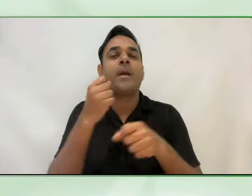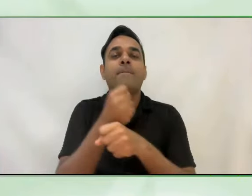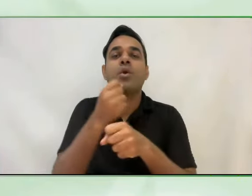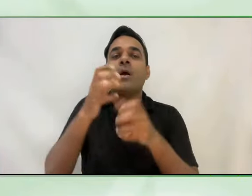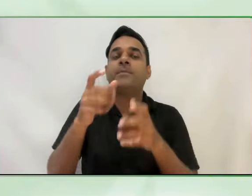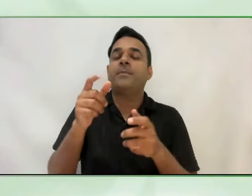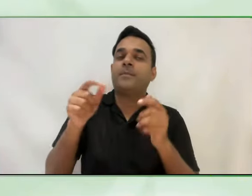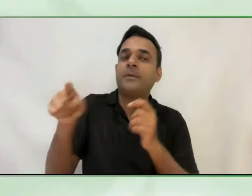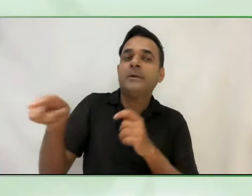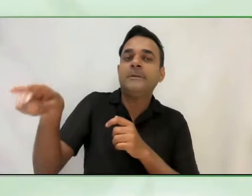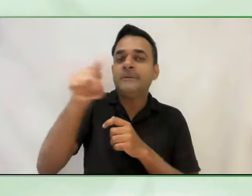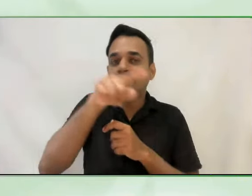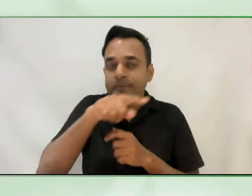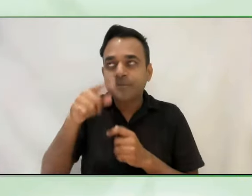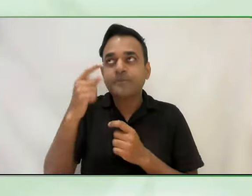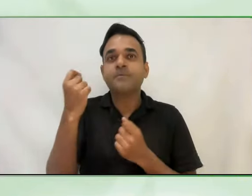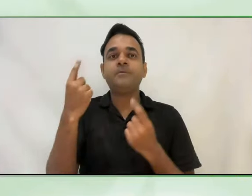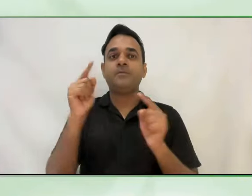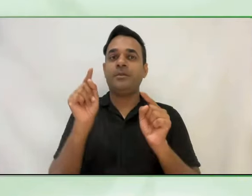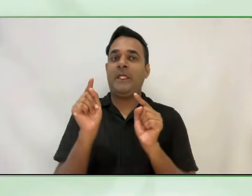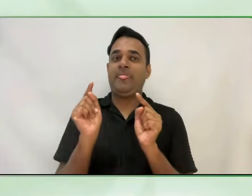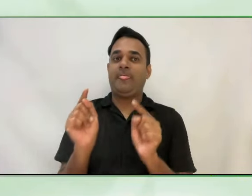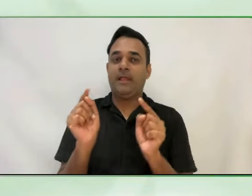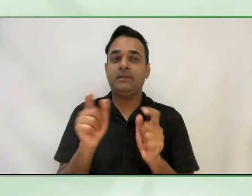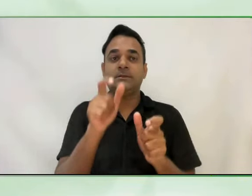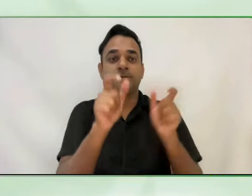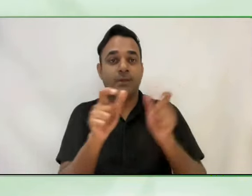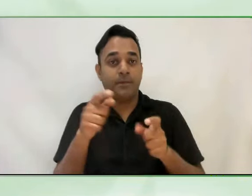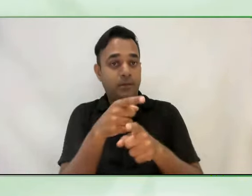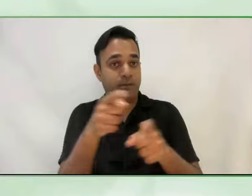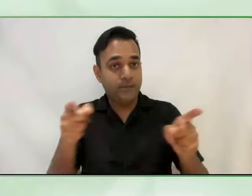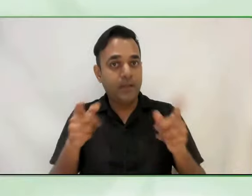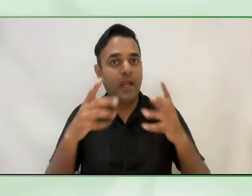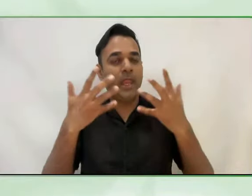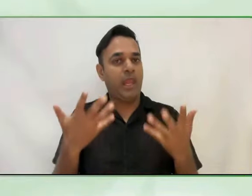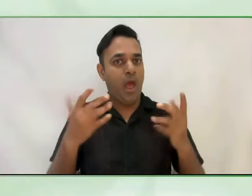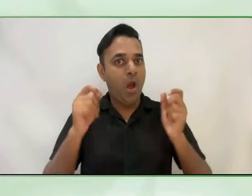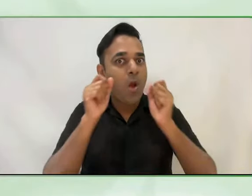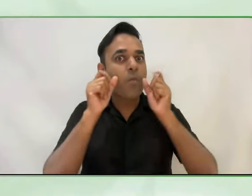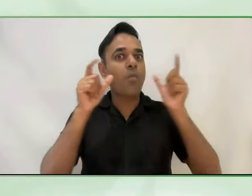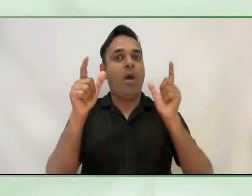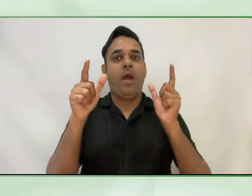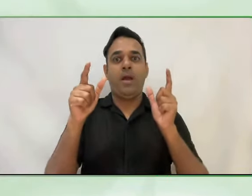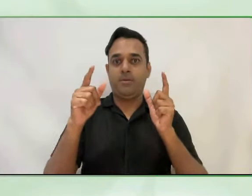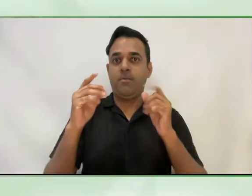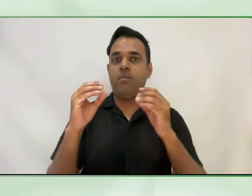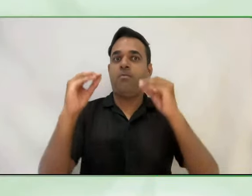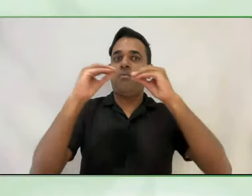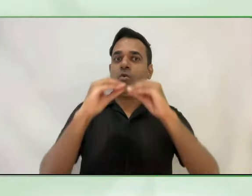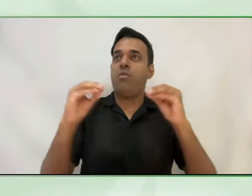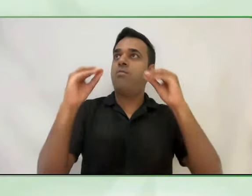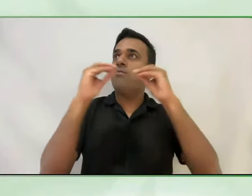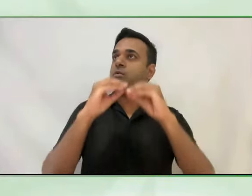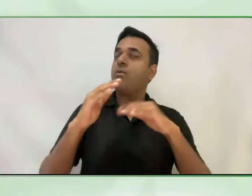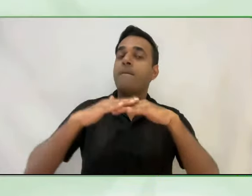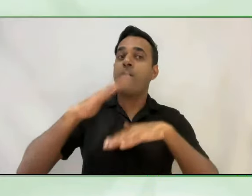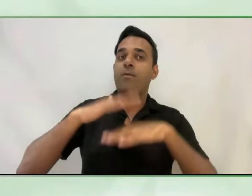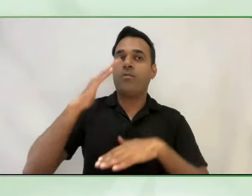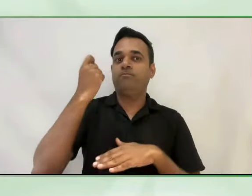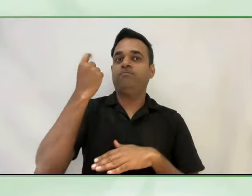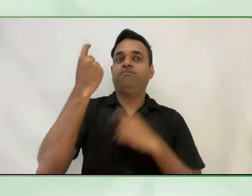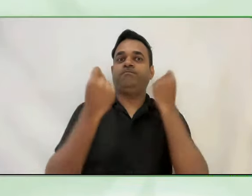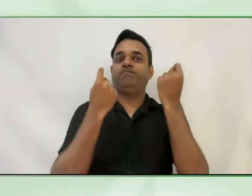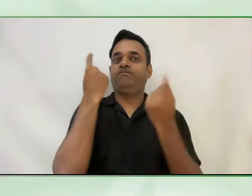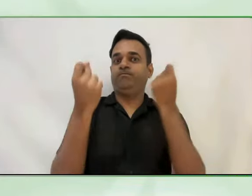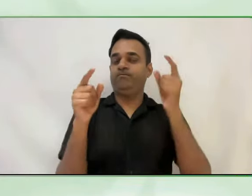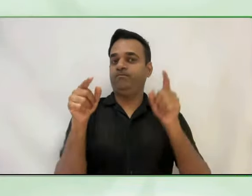So we got to a stage where we had increased awareness, but not necessarily the intention to act yet or the action. And so